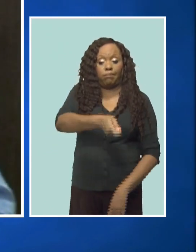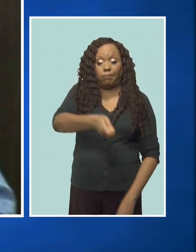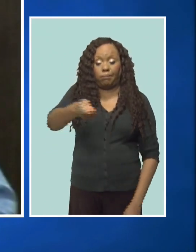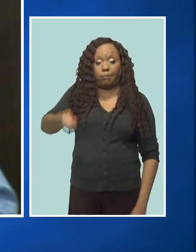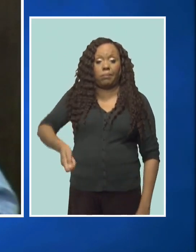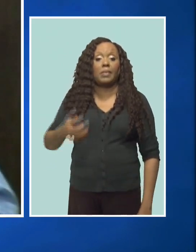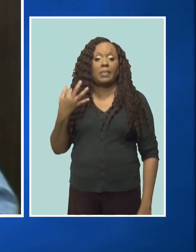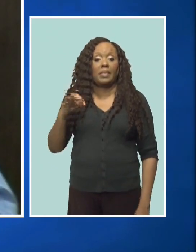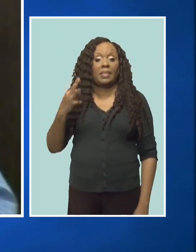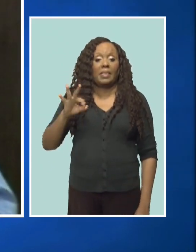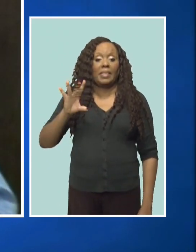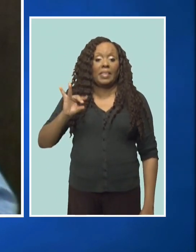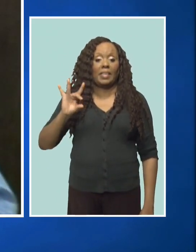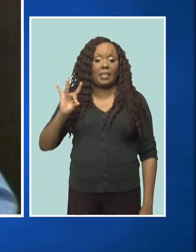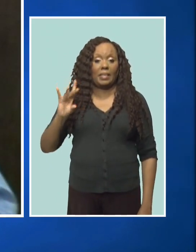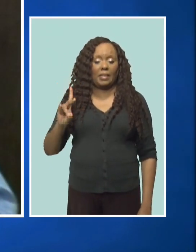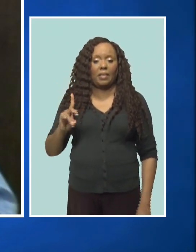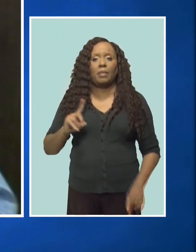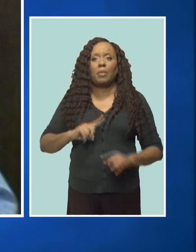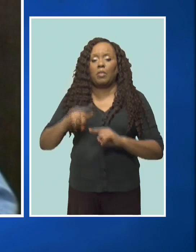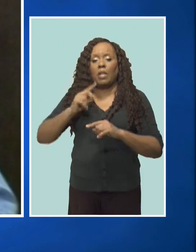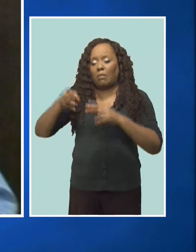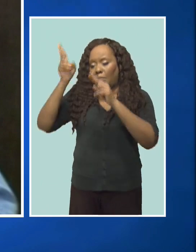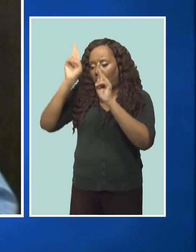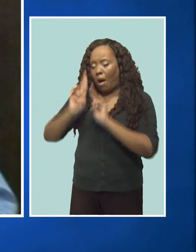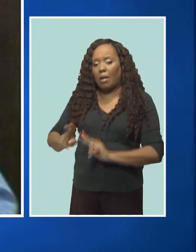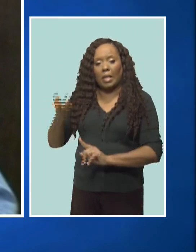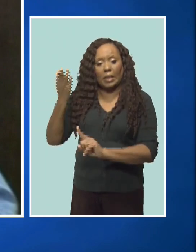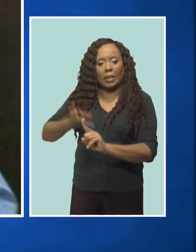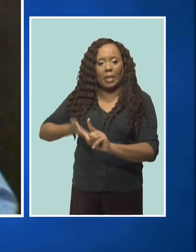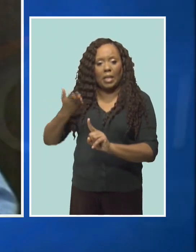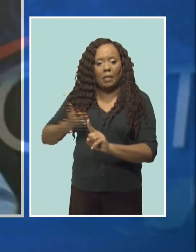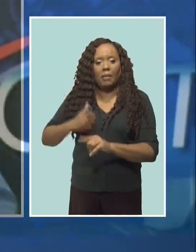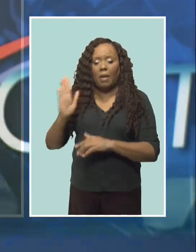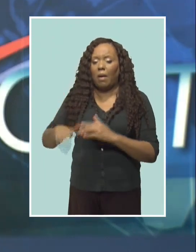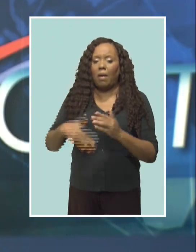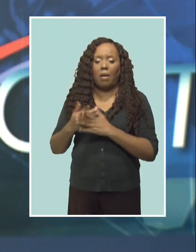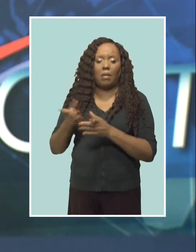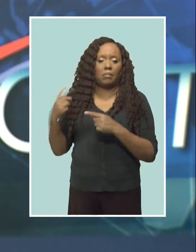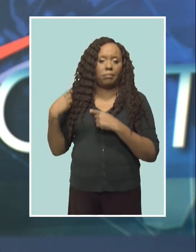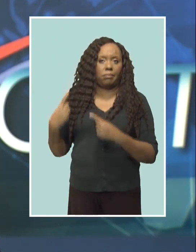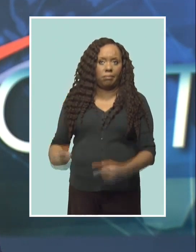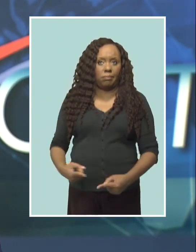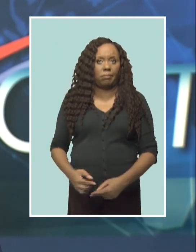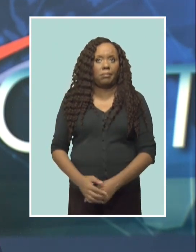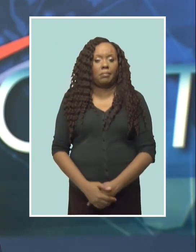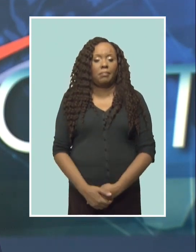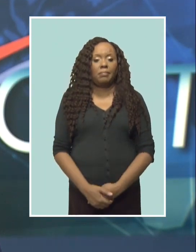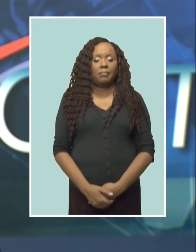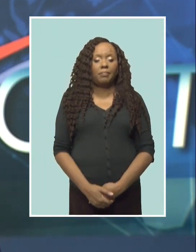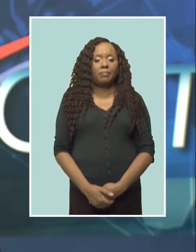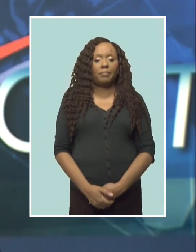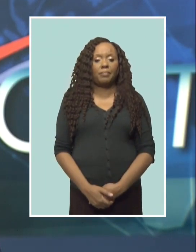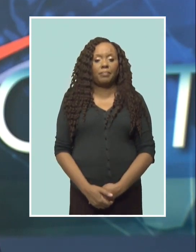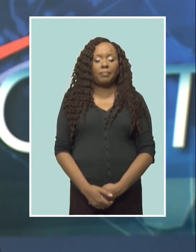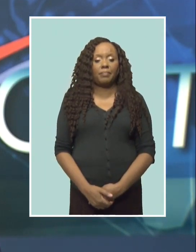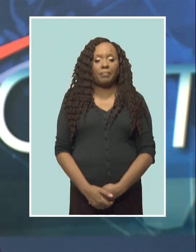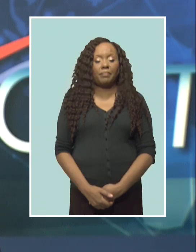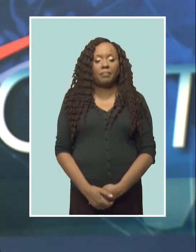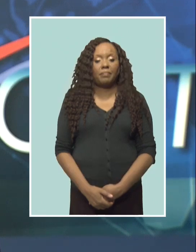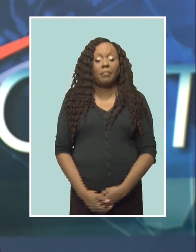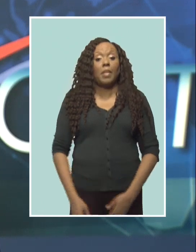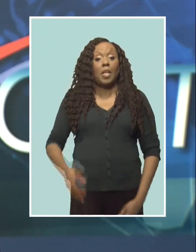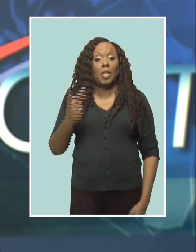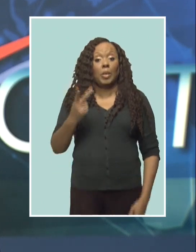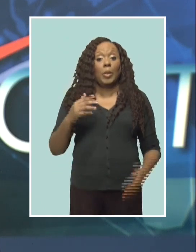him an unsatisfiable debt of gratitude for all he has done. Two young men, ages 19